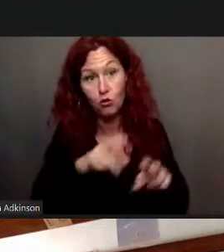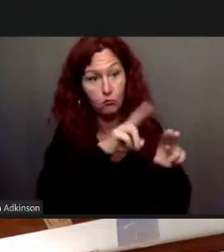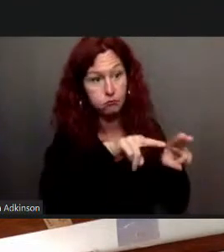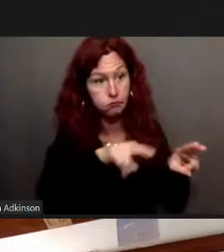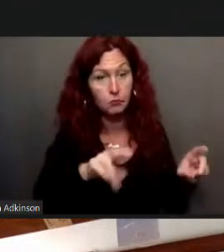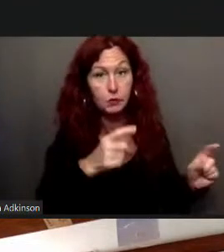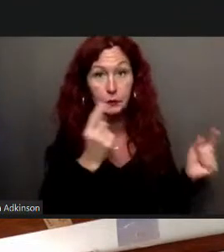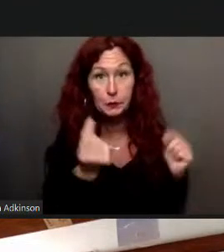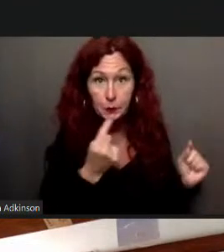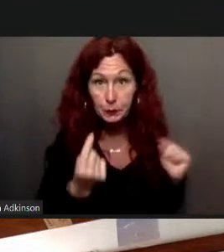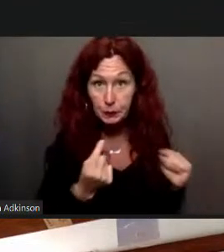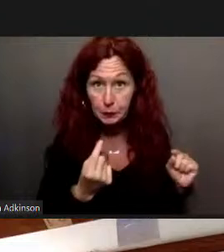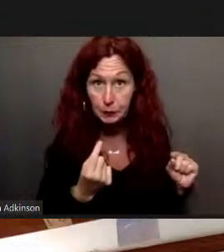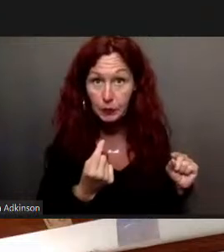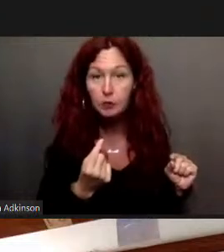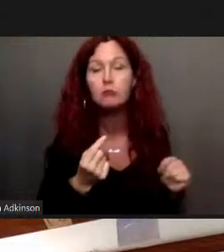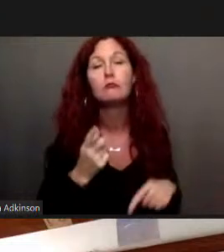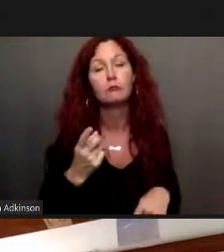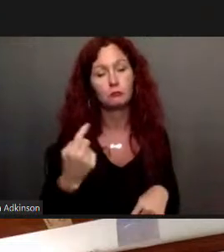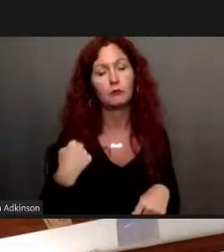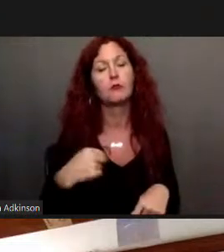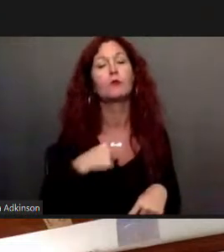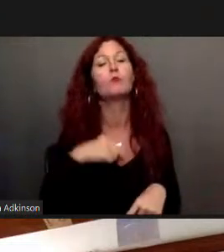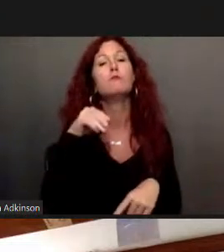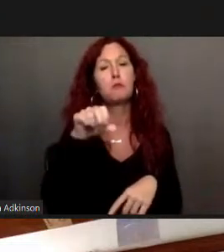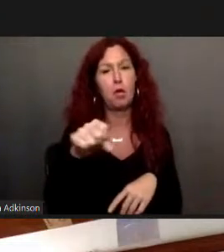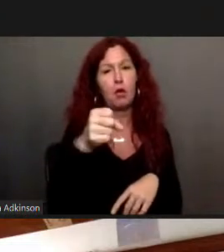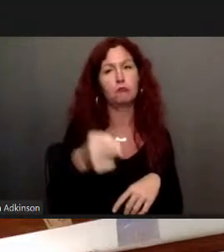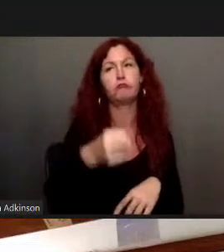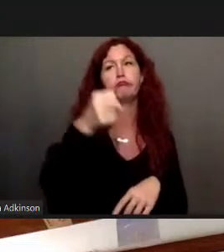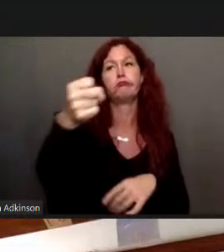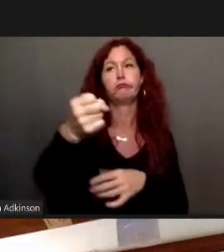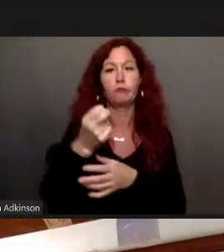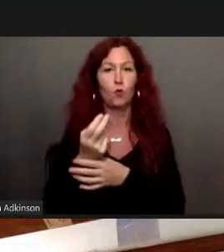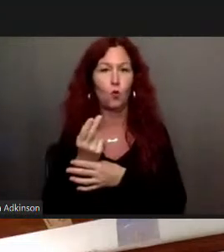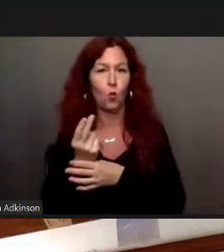It's a limited number, but we're going to be looking for more rooms.